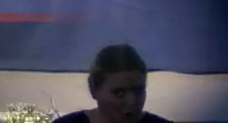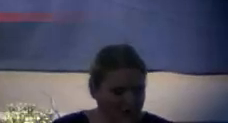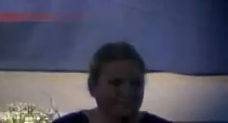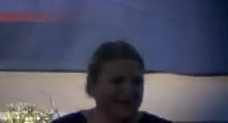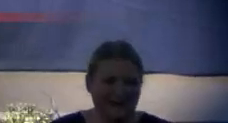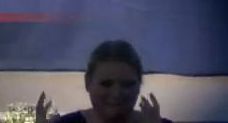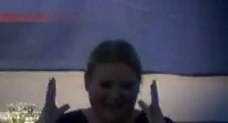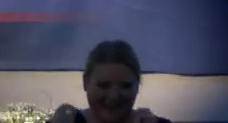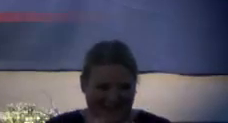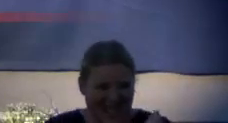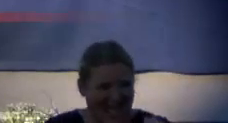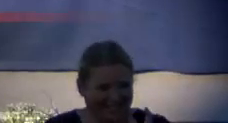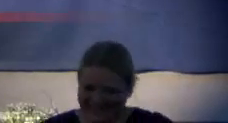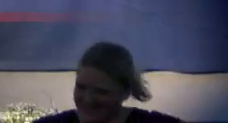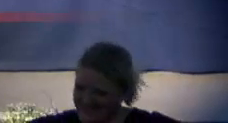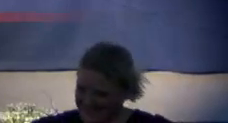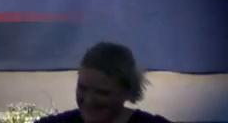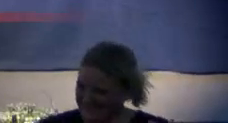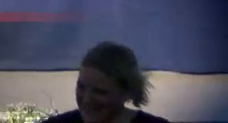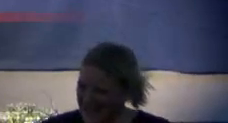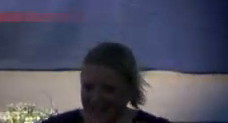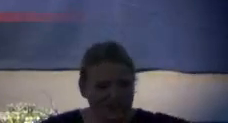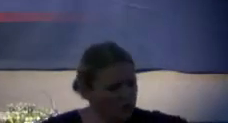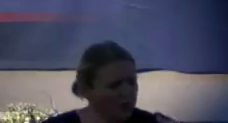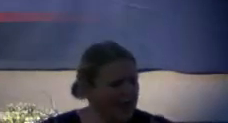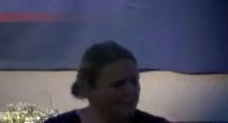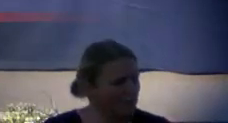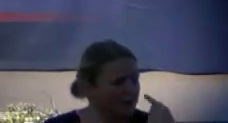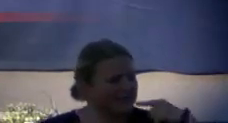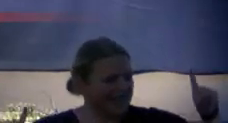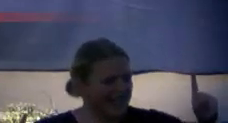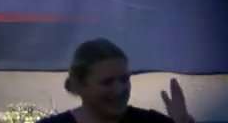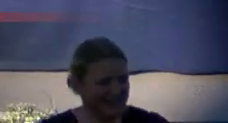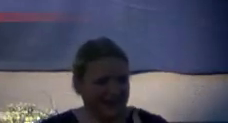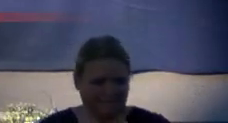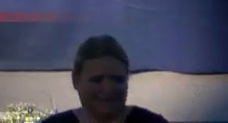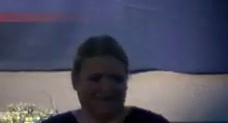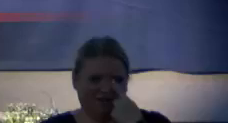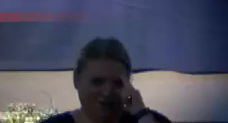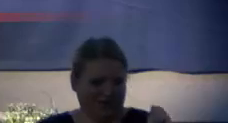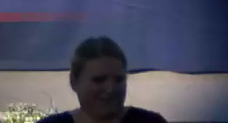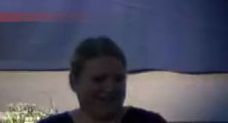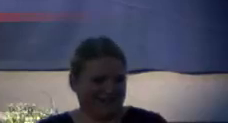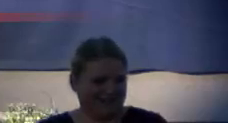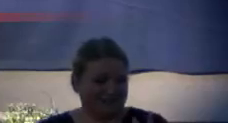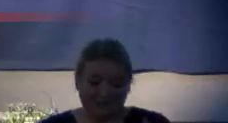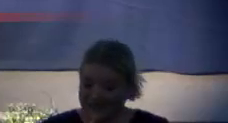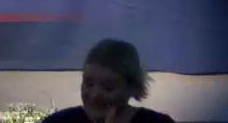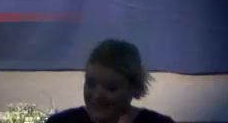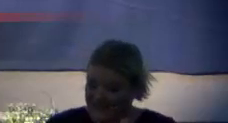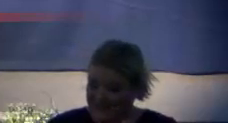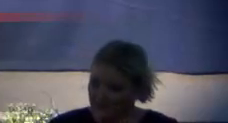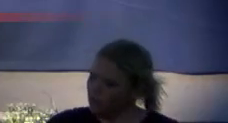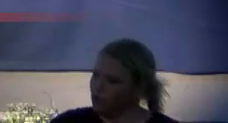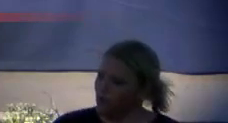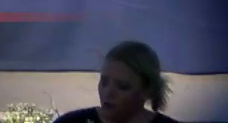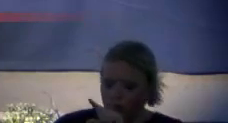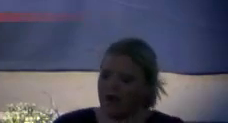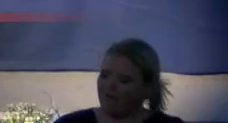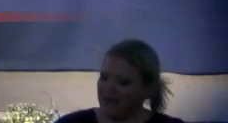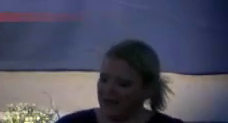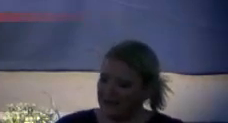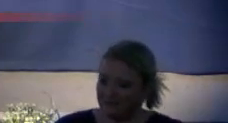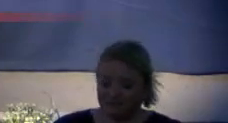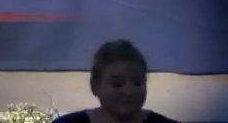are many athletes in the crowd today who have achieved greater accomplishments than I have and ever will. These talents make you qualified. Or in